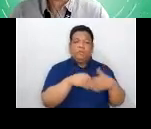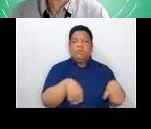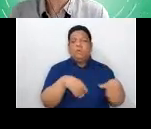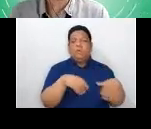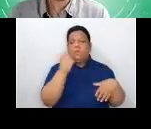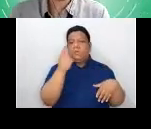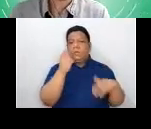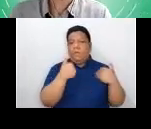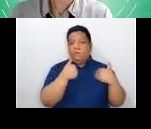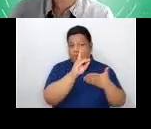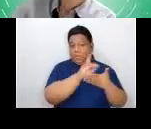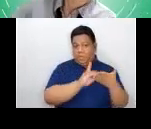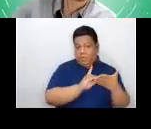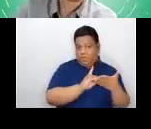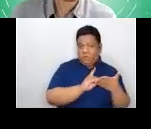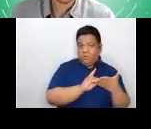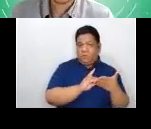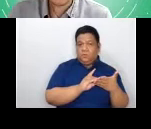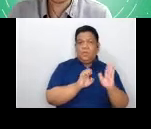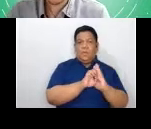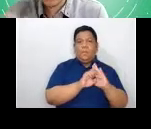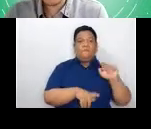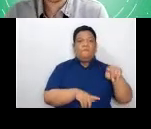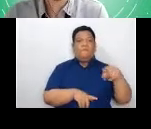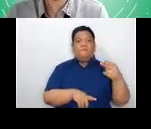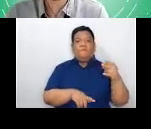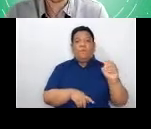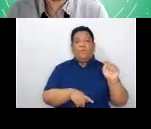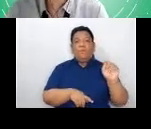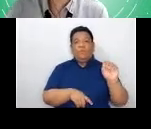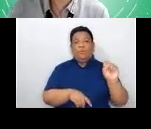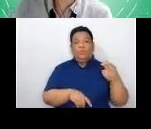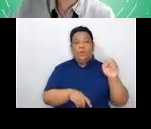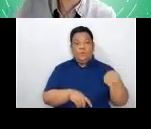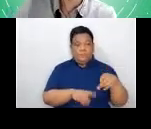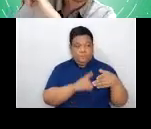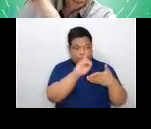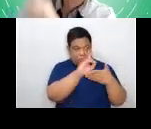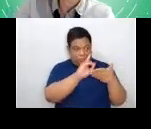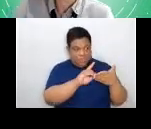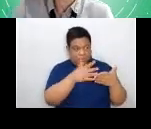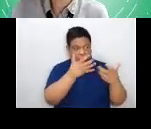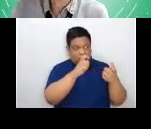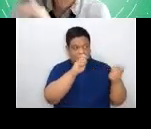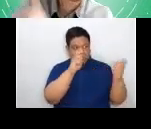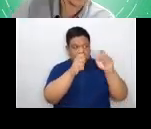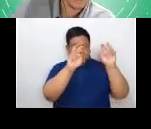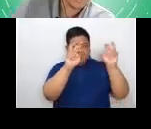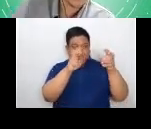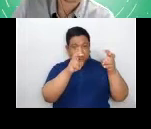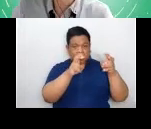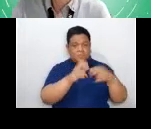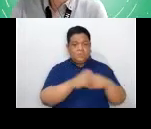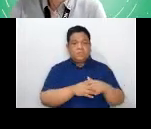you have a design, right, on Photoshop, for example, and you want to change the title, instead of, let's say, Gideon's cookies, you want to make it Gid's